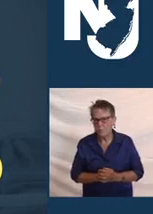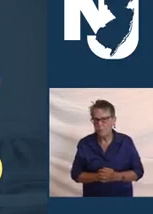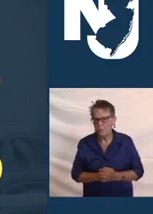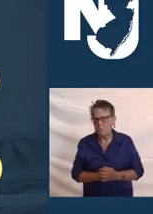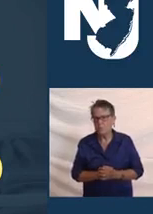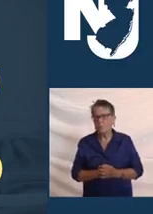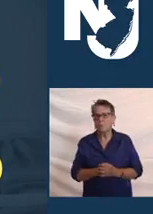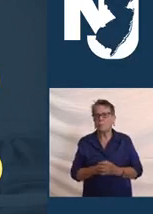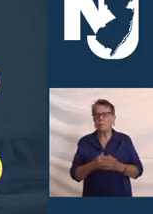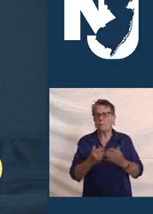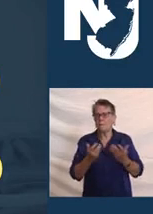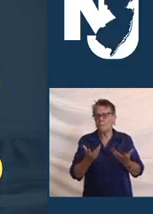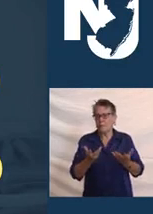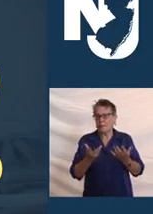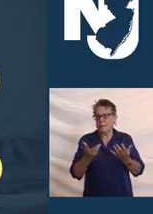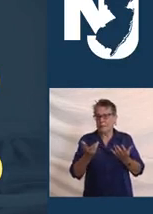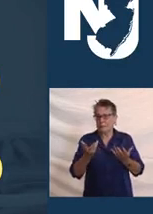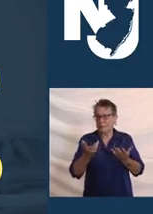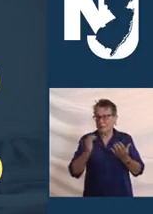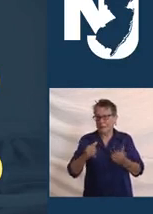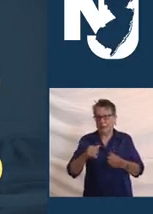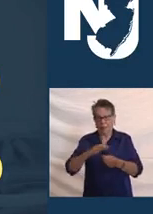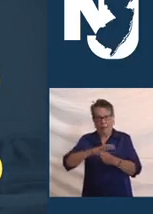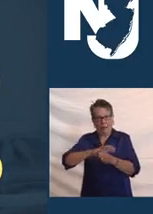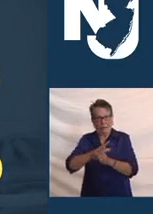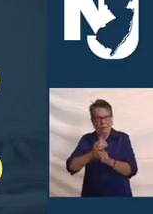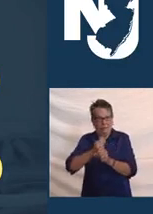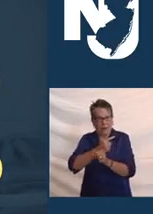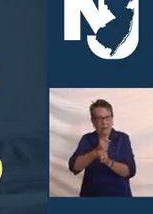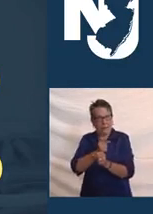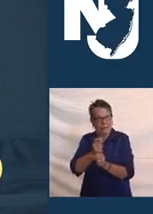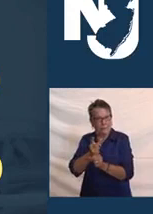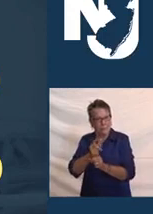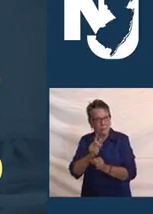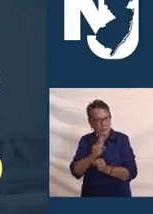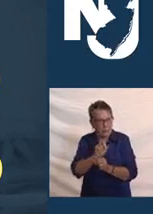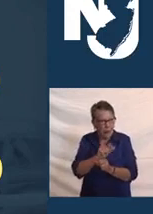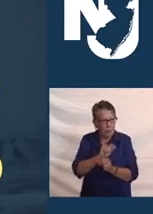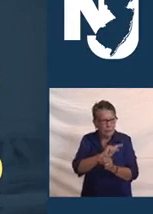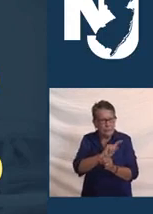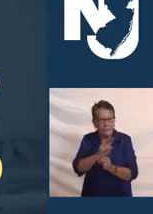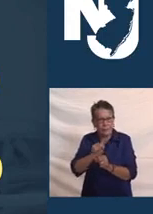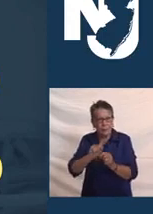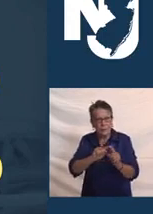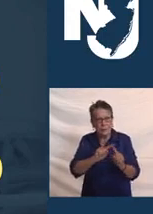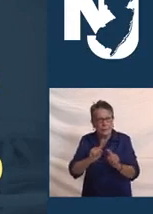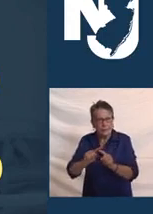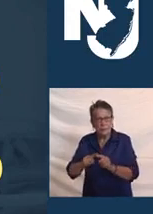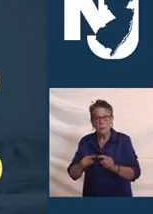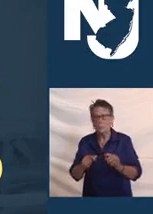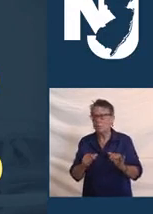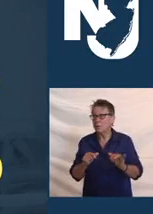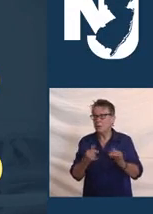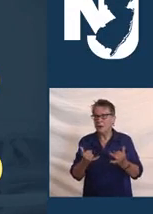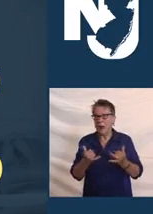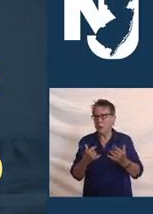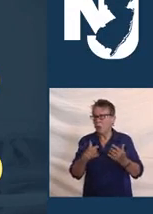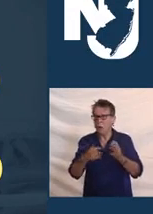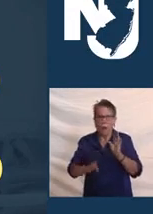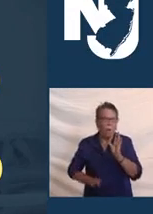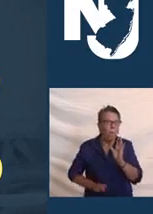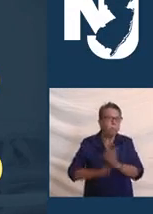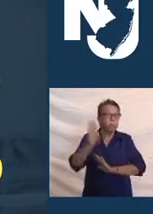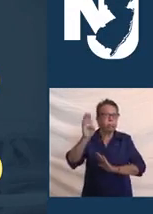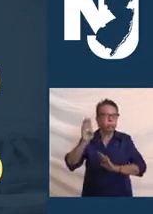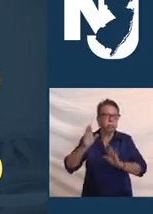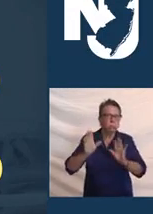variant, the fact that these changes have been slight speaks all the more to the power of the vaccines. I know